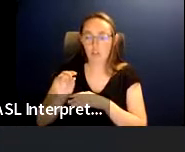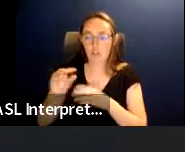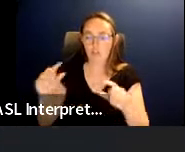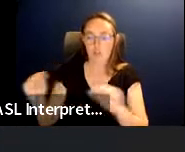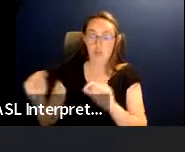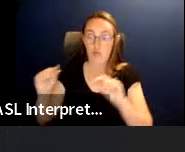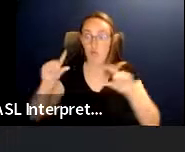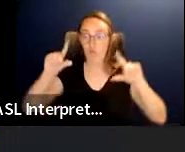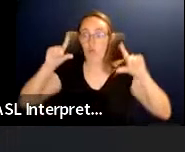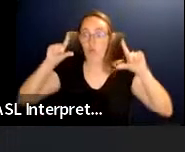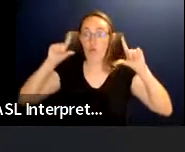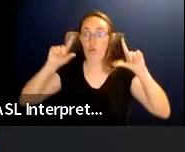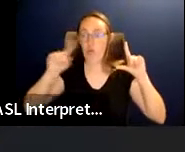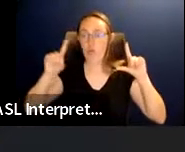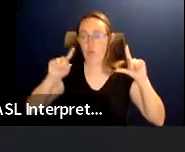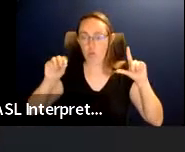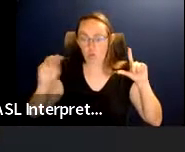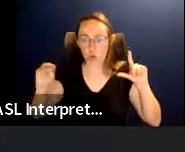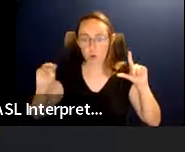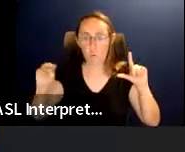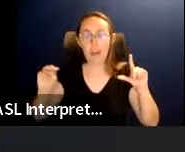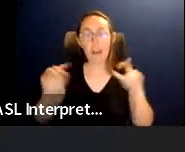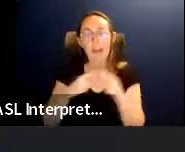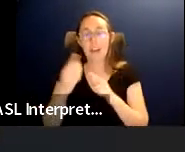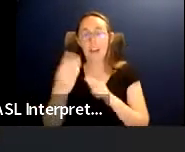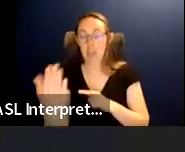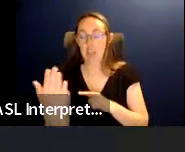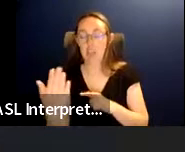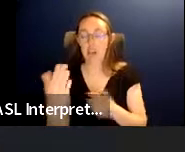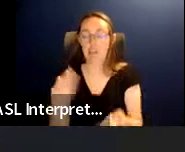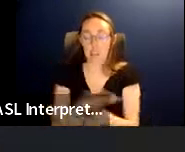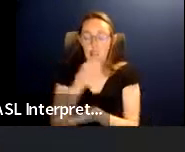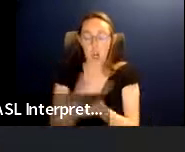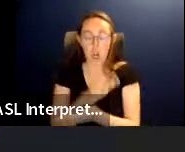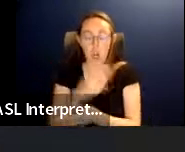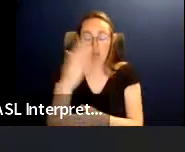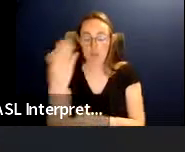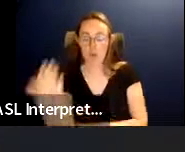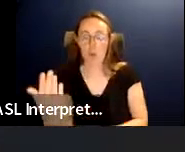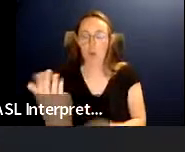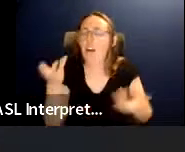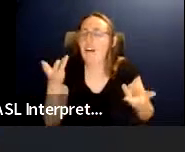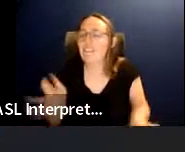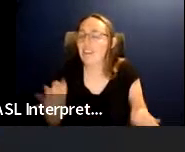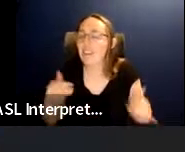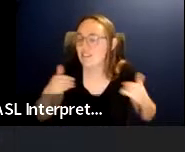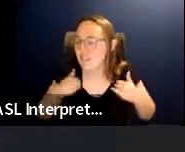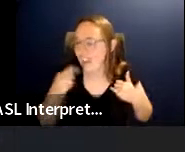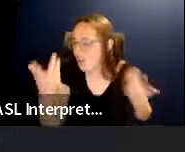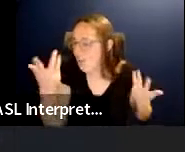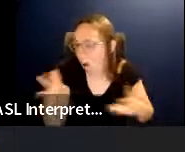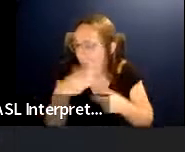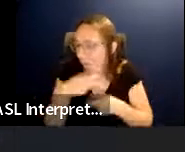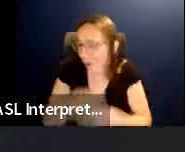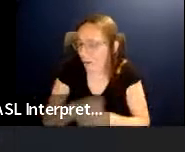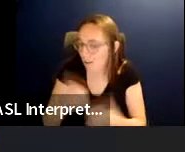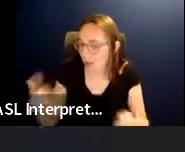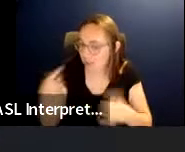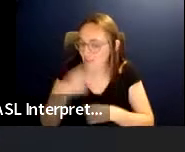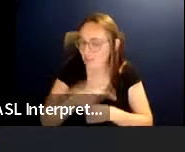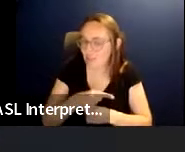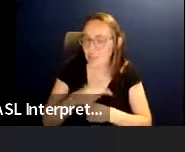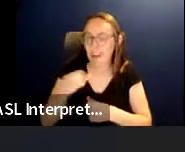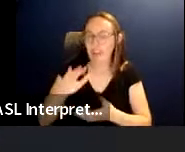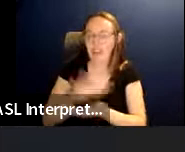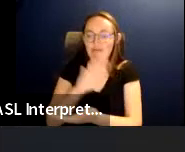on the other side, I've got my document holder. So you guys all have your document holder piece, your scrap piece of corrugated plastic